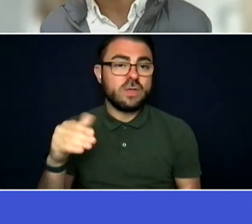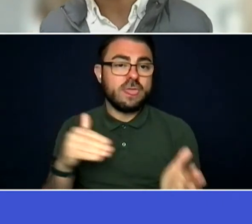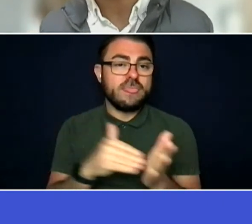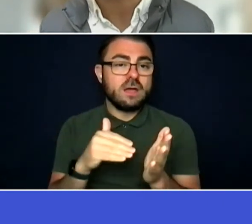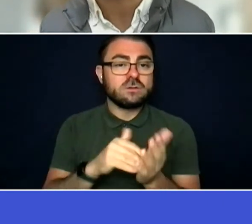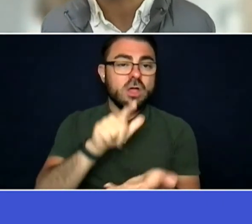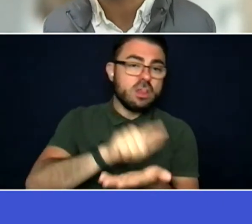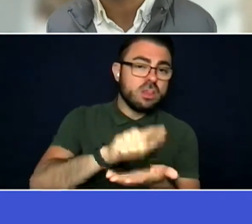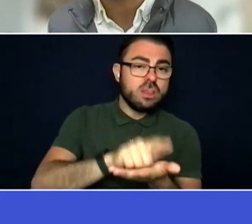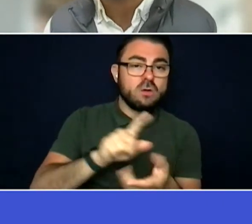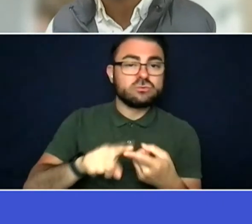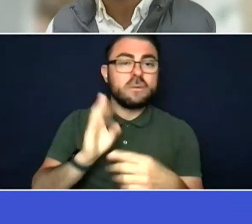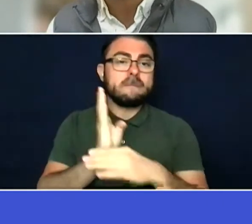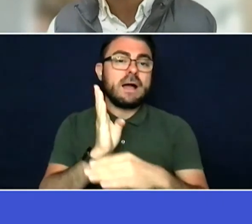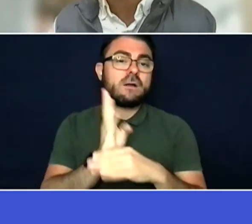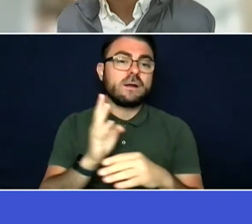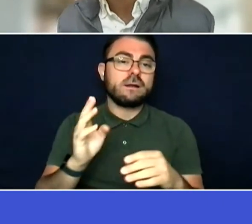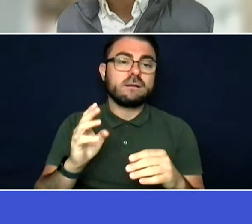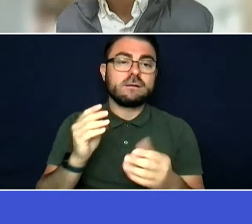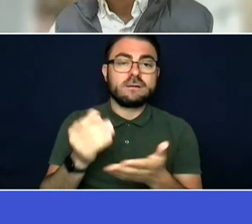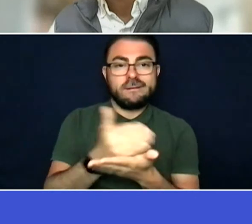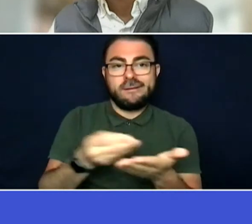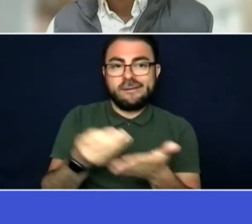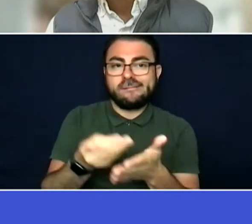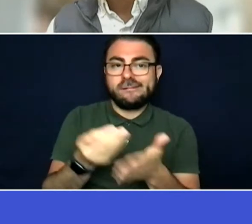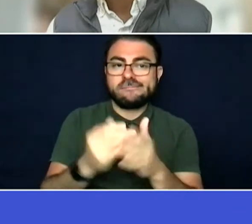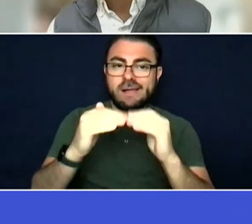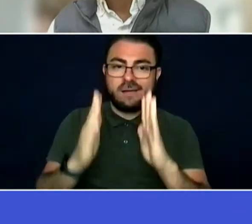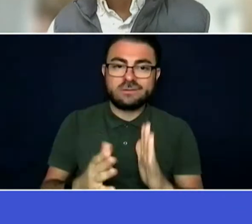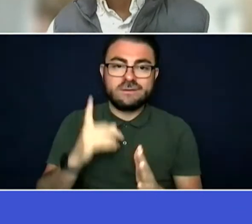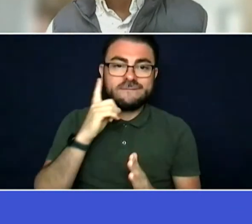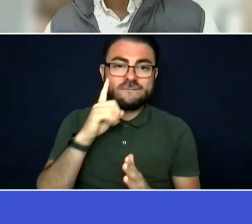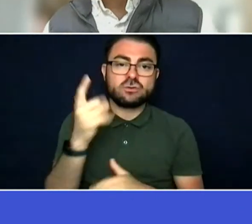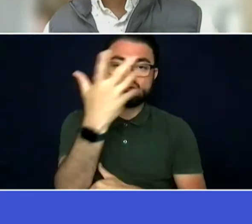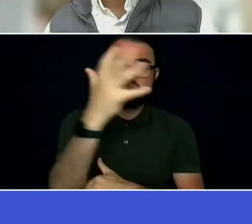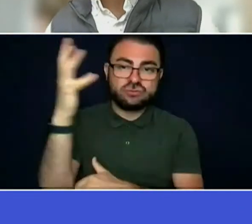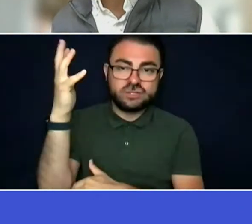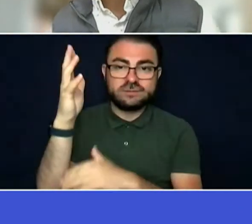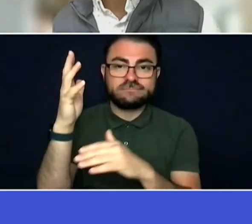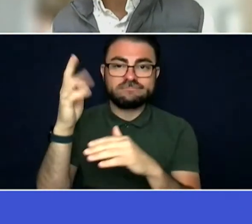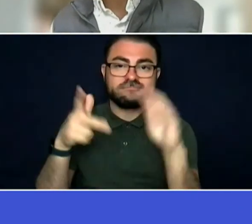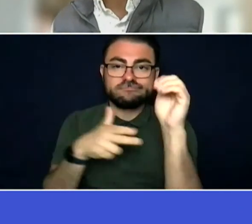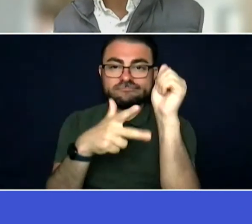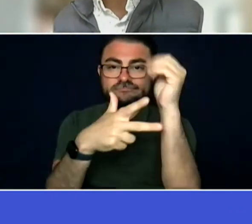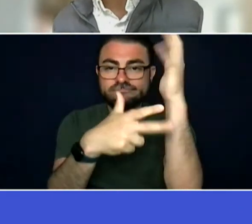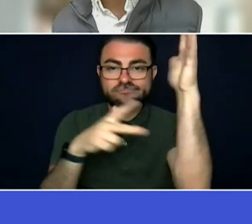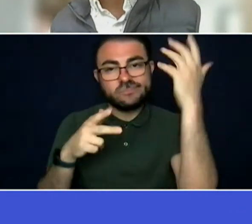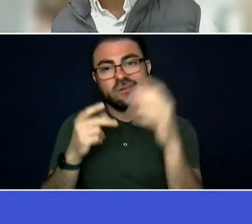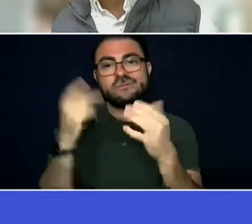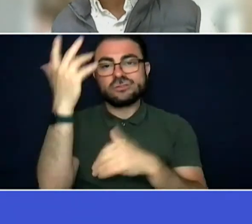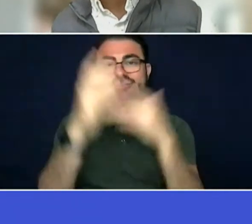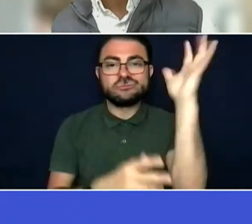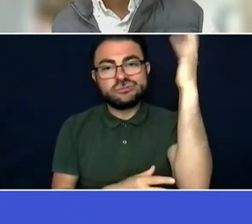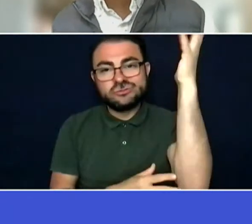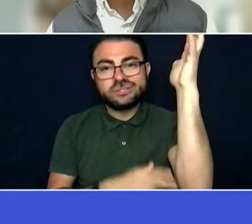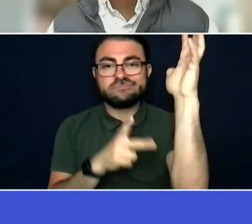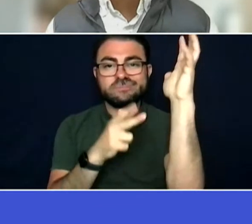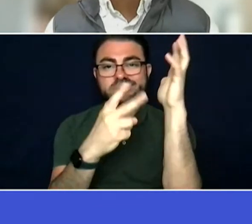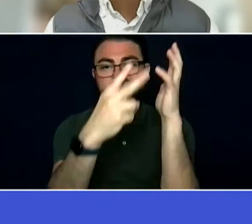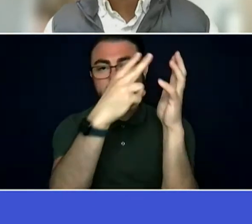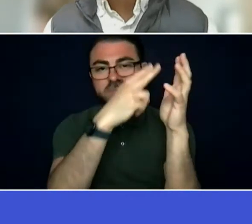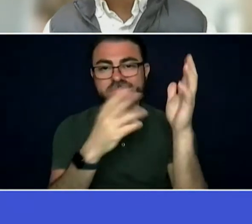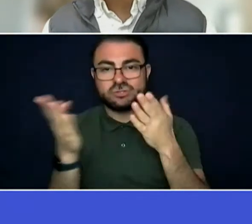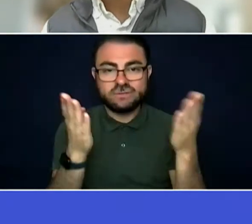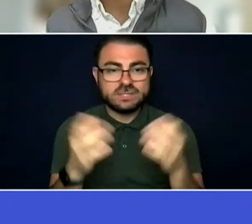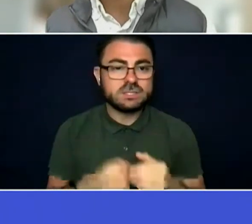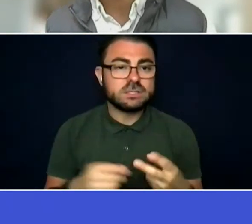income households in receiving critical tree pruning services. We expect to increase trees on public and private property by about